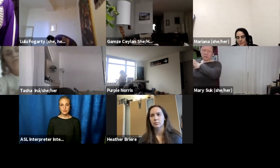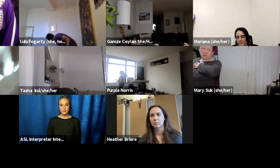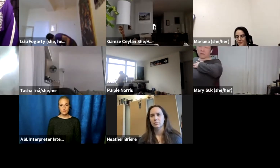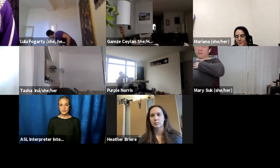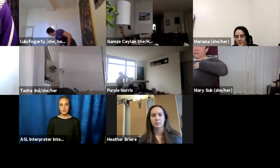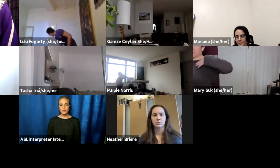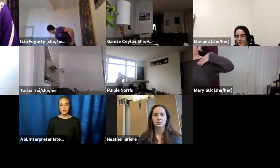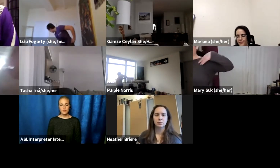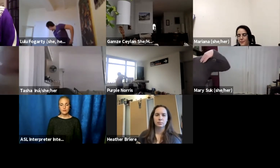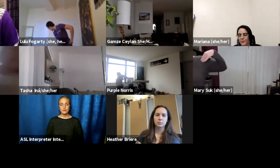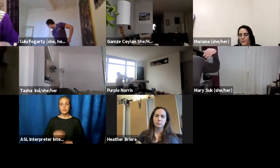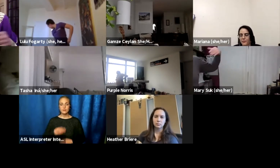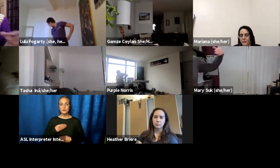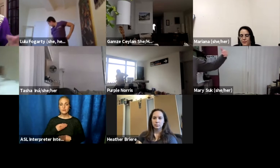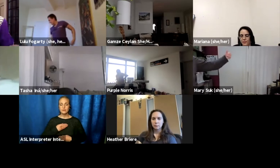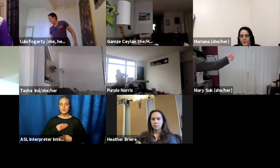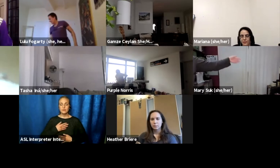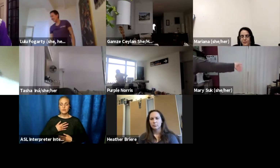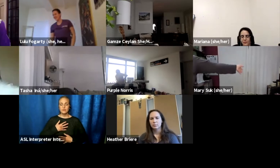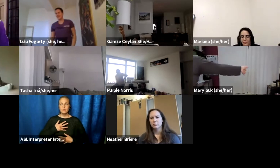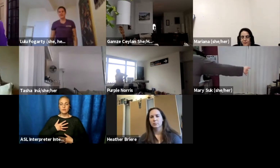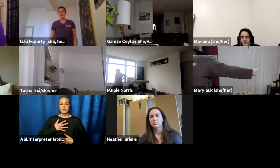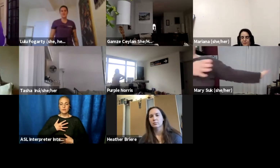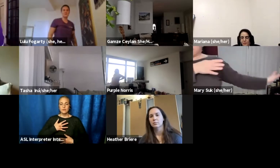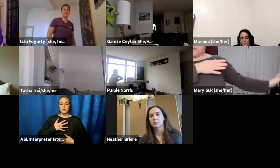real. breathing your way back